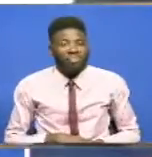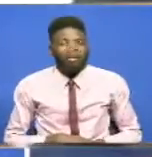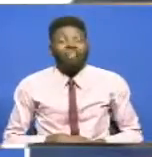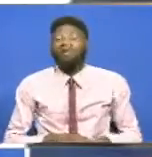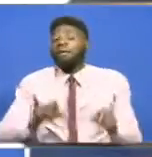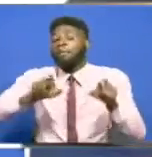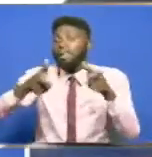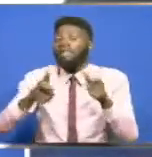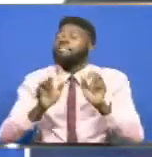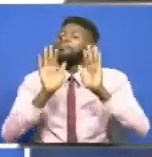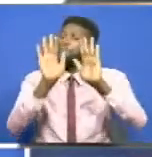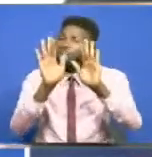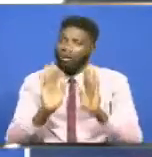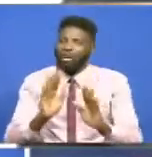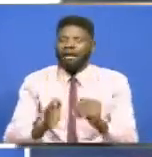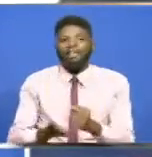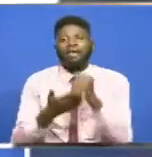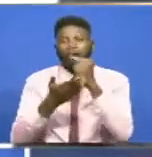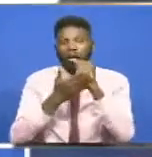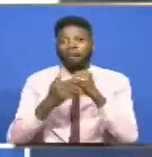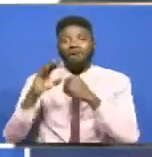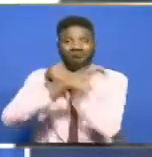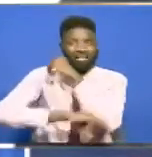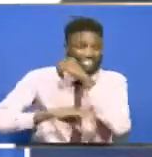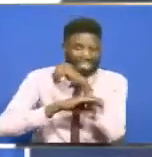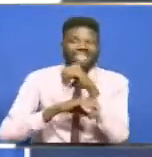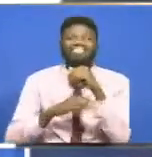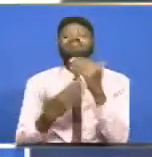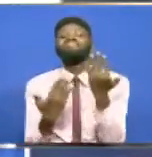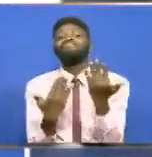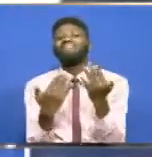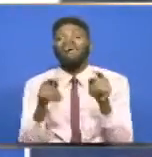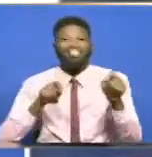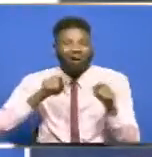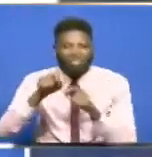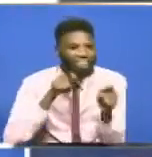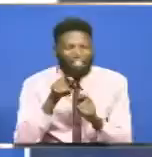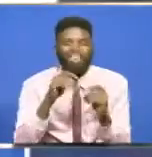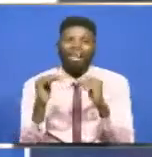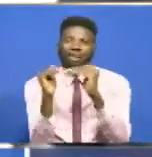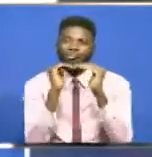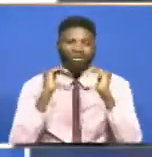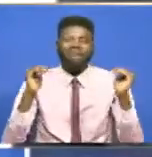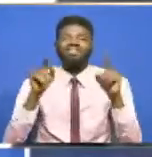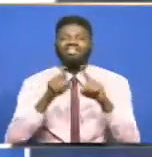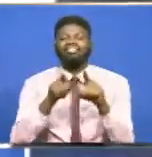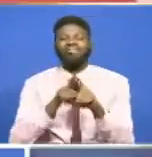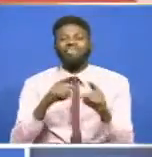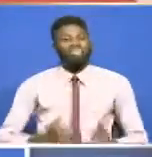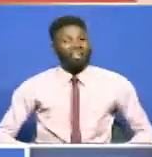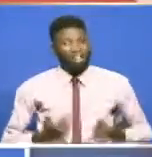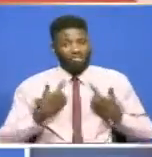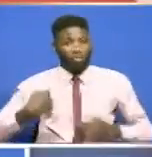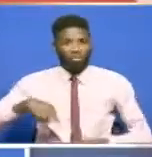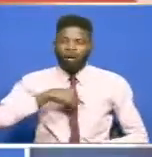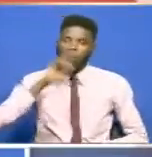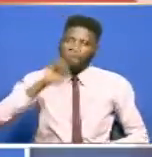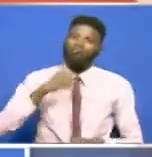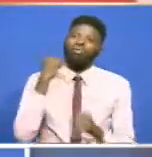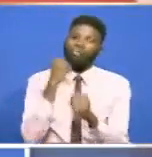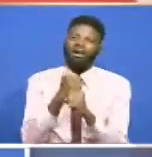a country's governance, democracy and life. And we must do everything possible to make sure that our media does not die. When we are